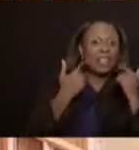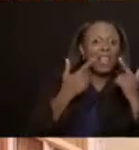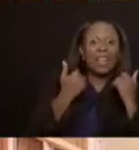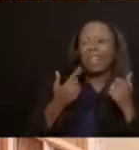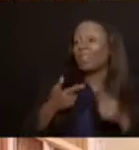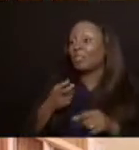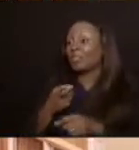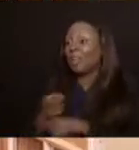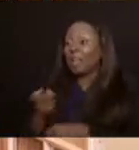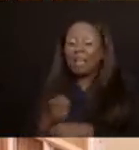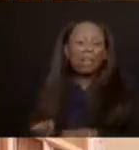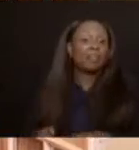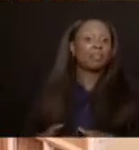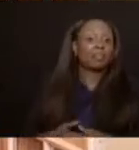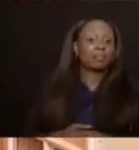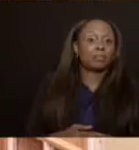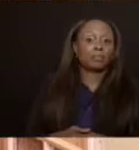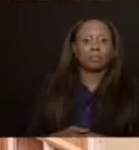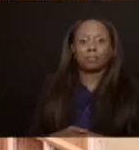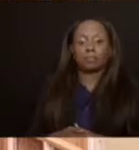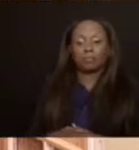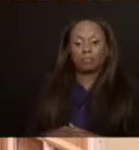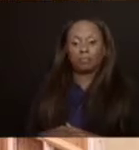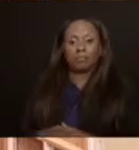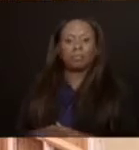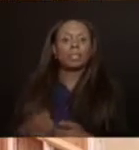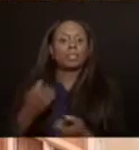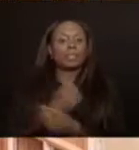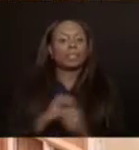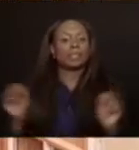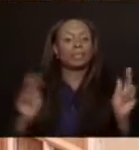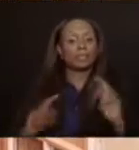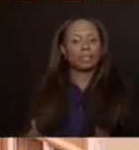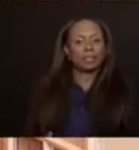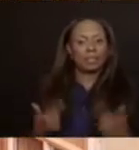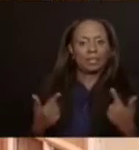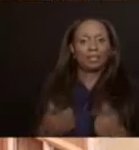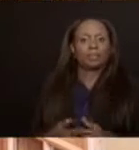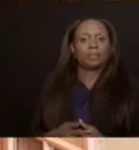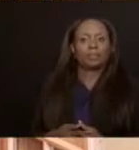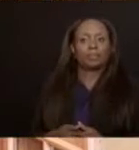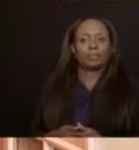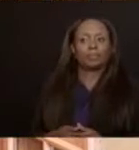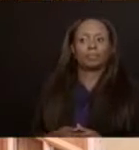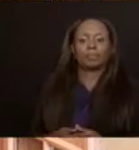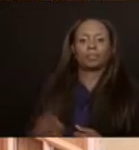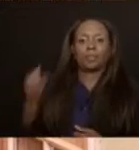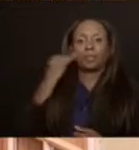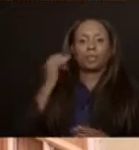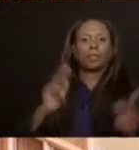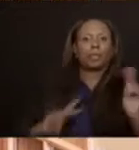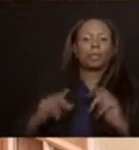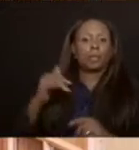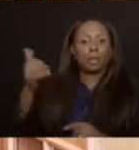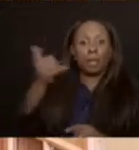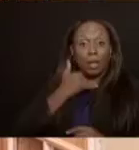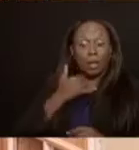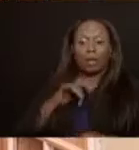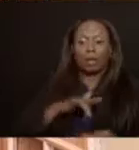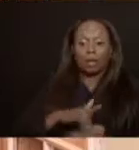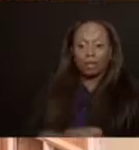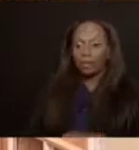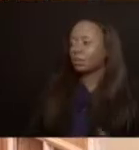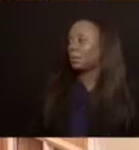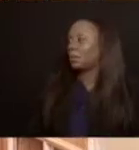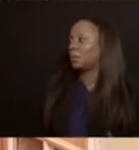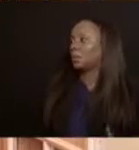sport, share one for me now to save people's lives. Because if people can call early, Dr. Ford, Dr.